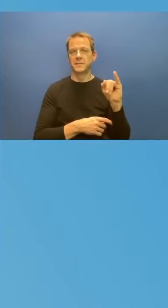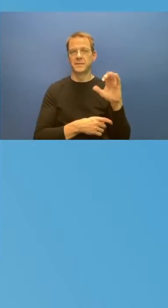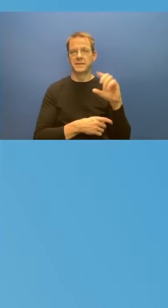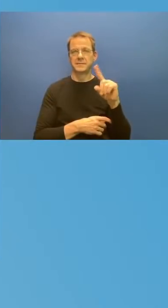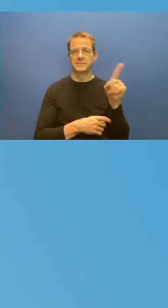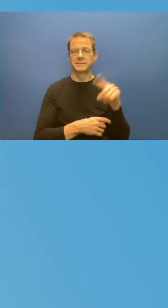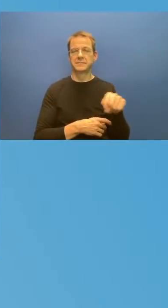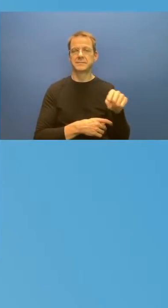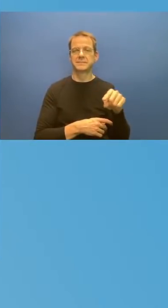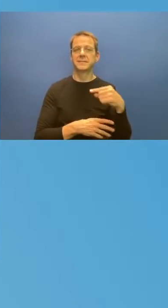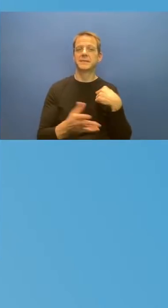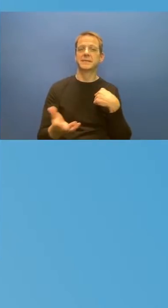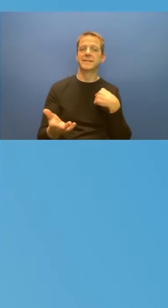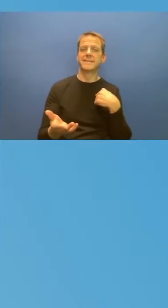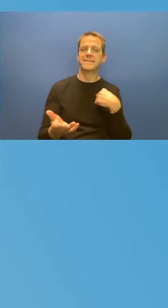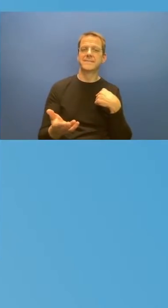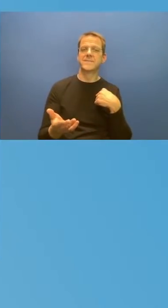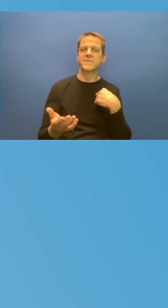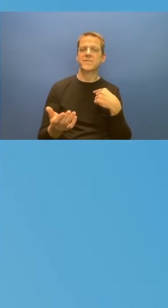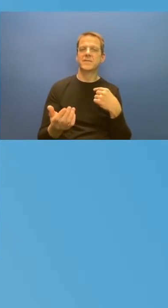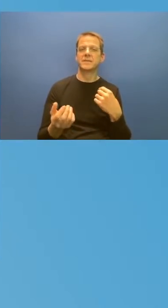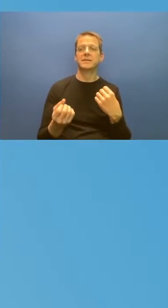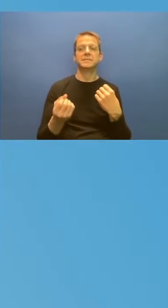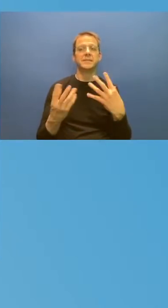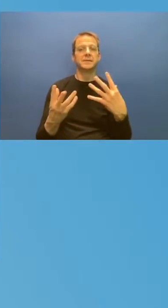or slow it grows.